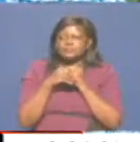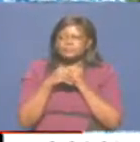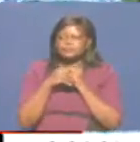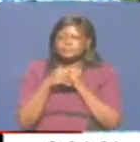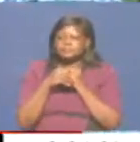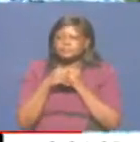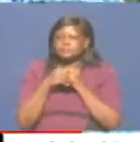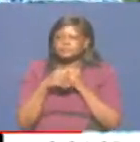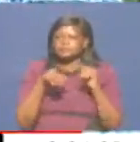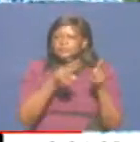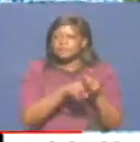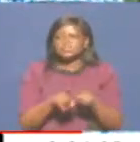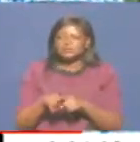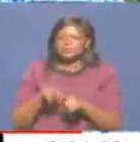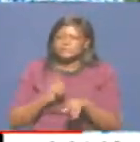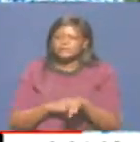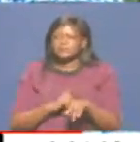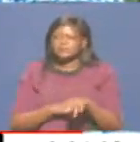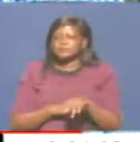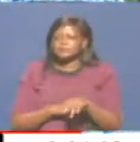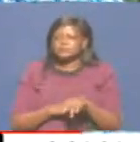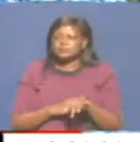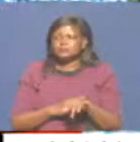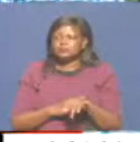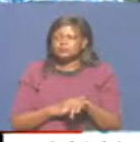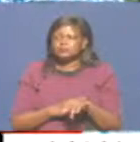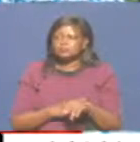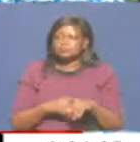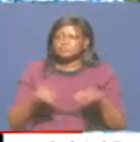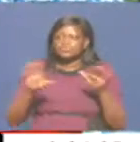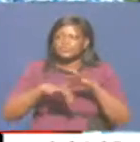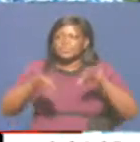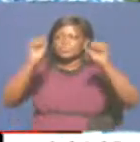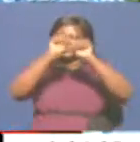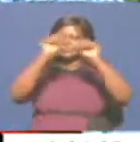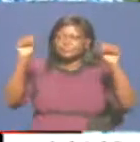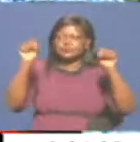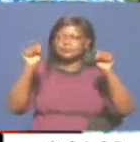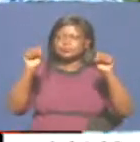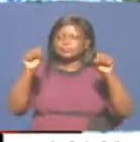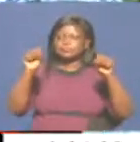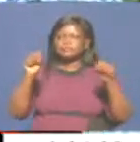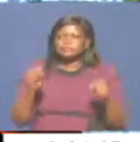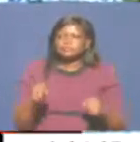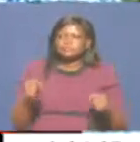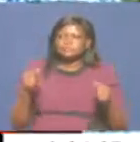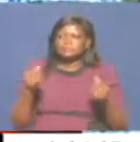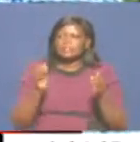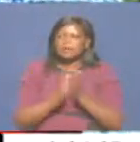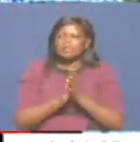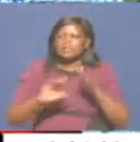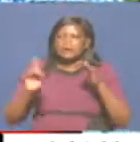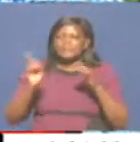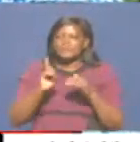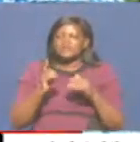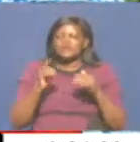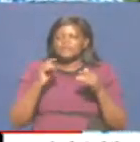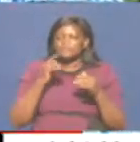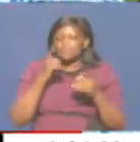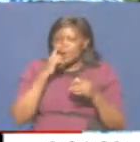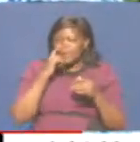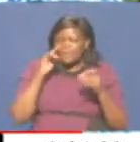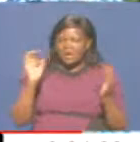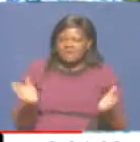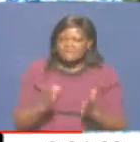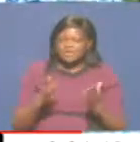at the same time the vice president and the minister for home affairs,